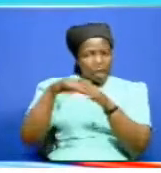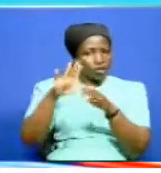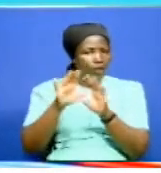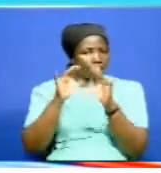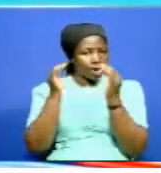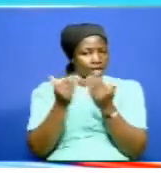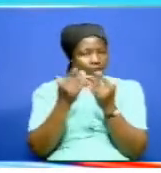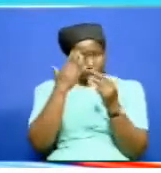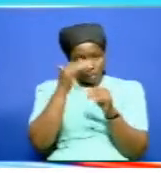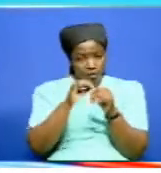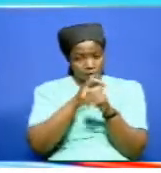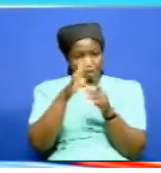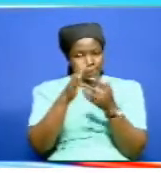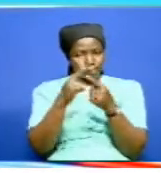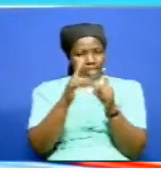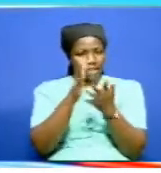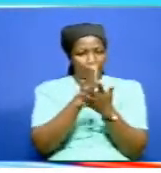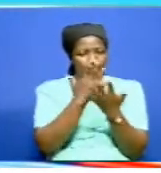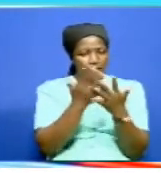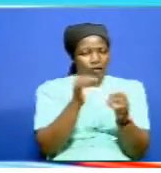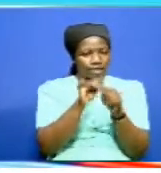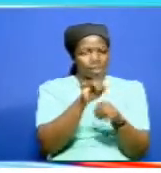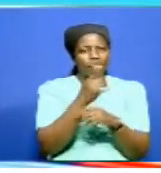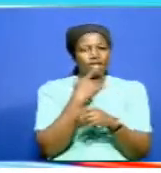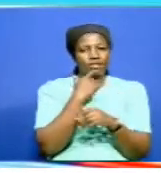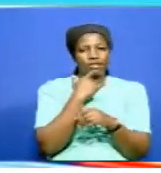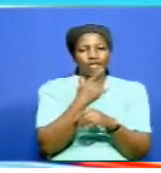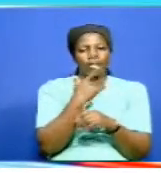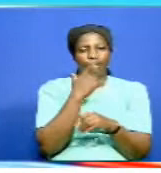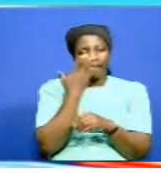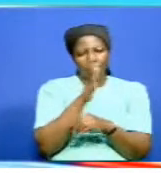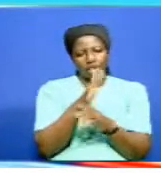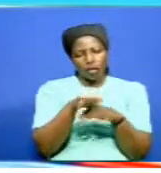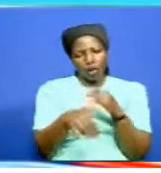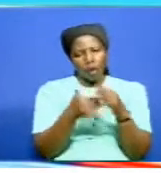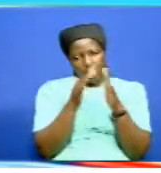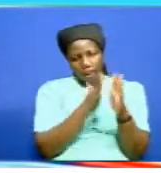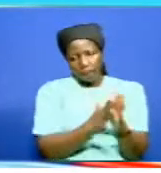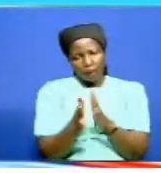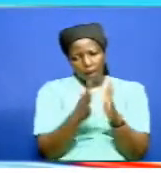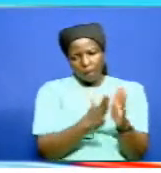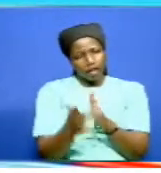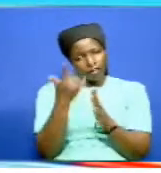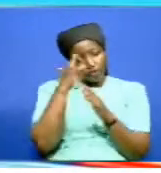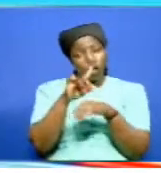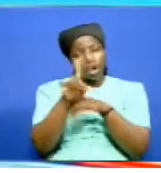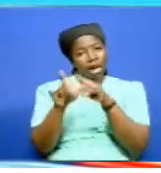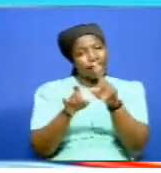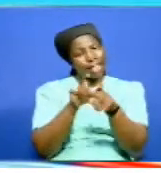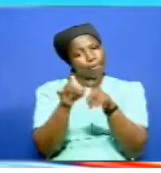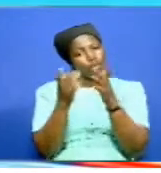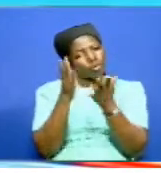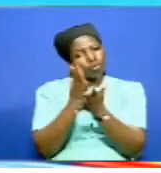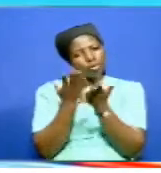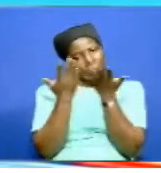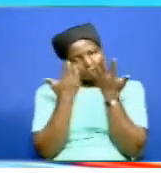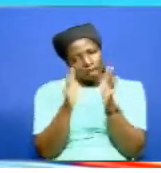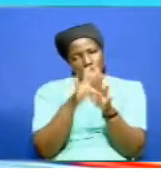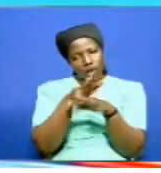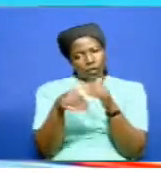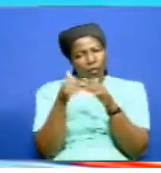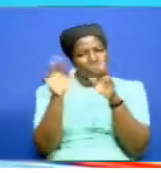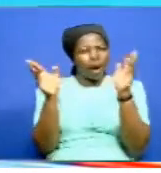pandemic. But some of the things that he has touched on is that all the preparations for the exams have been completed and all is set